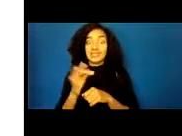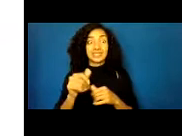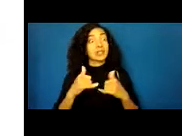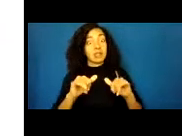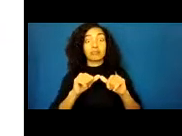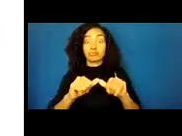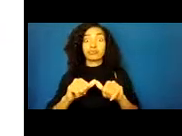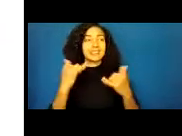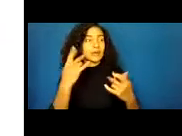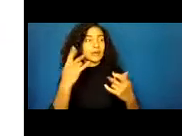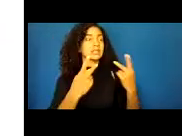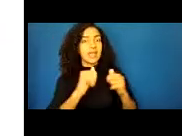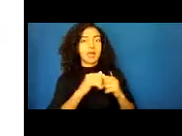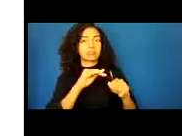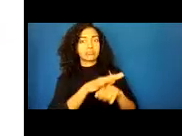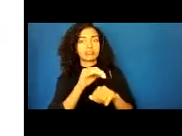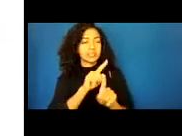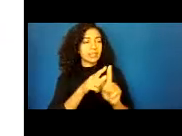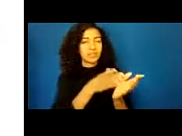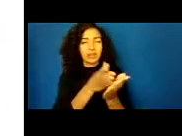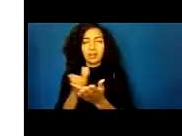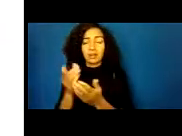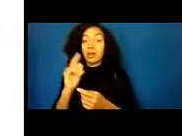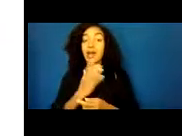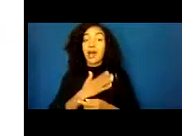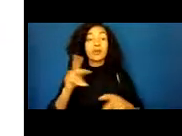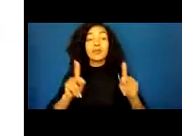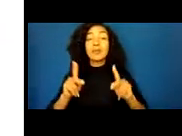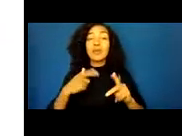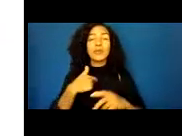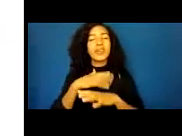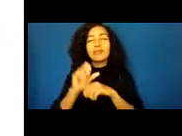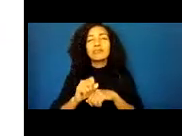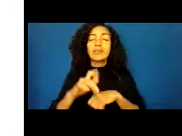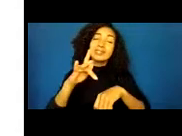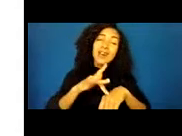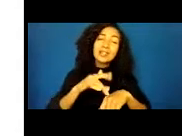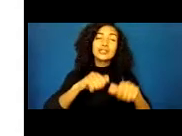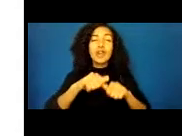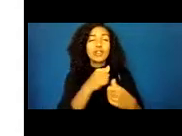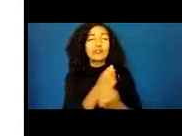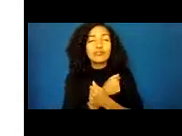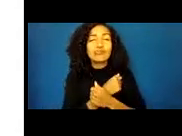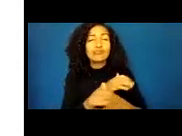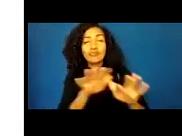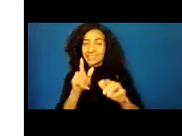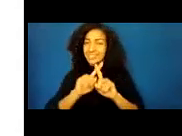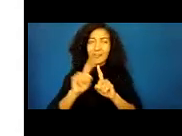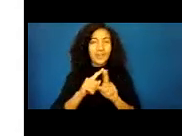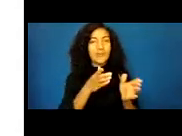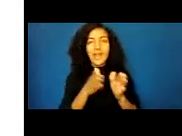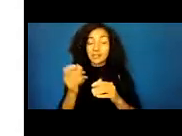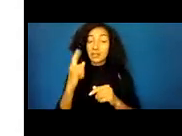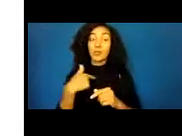Because our people are so used to just touching each other in every aspect. We greet each other